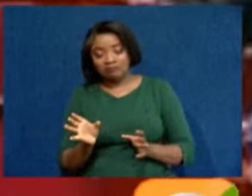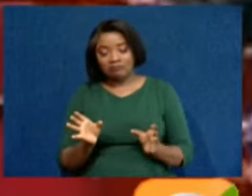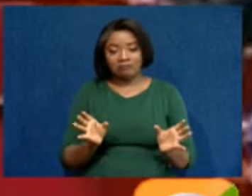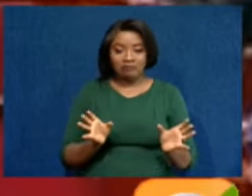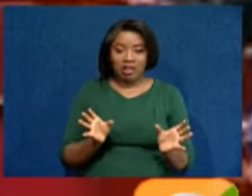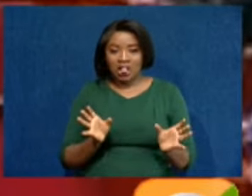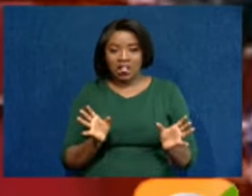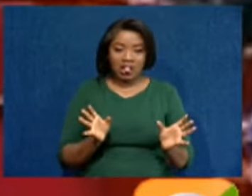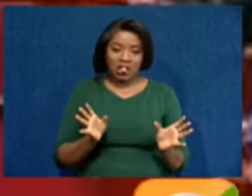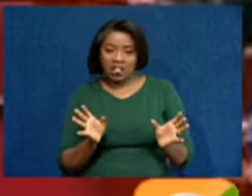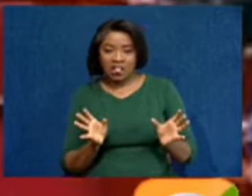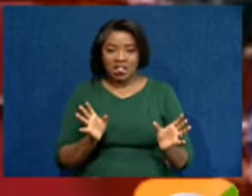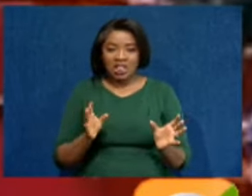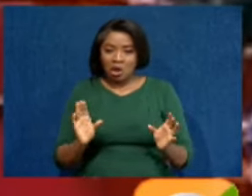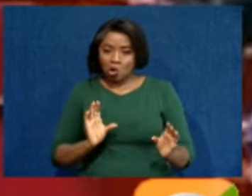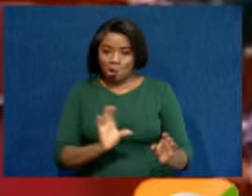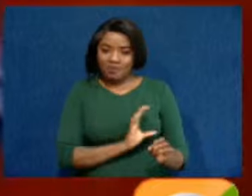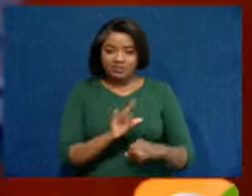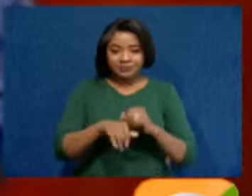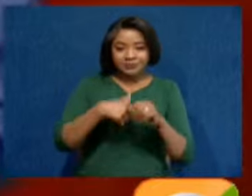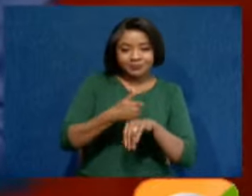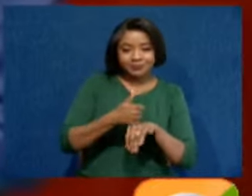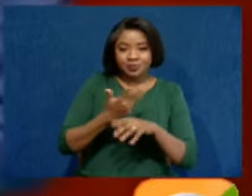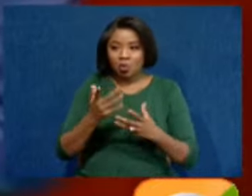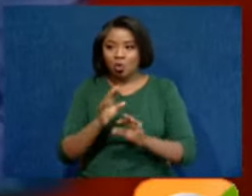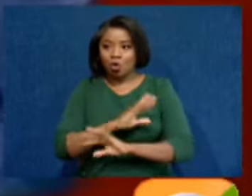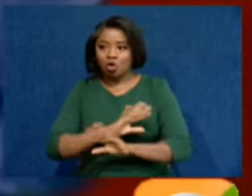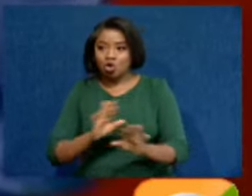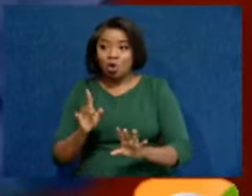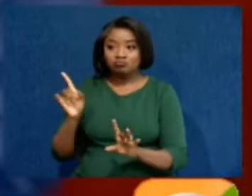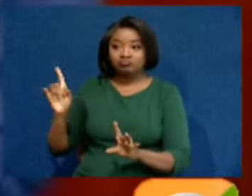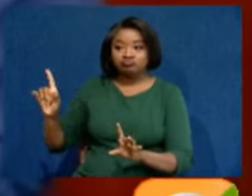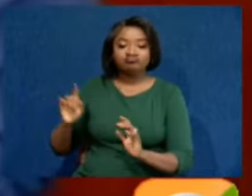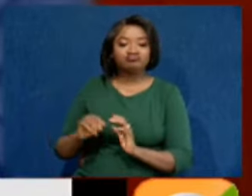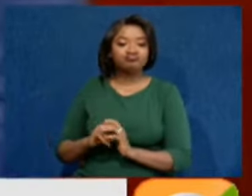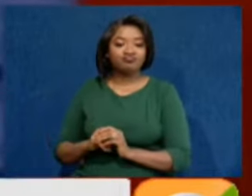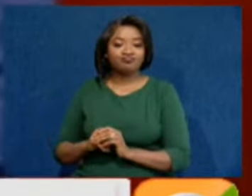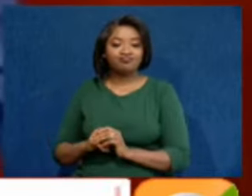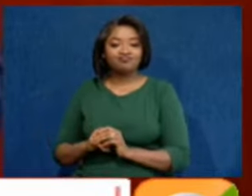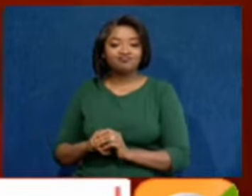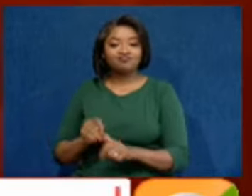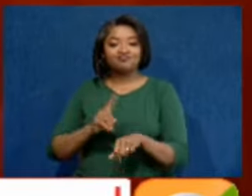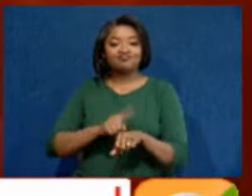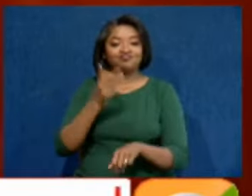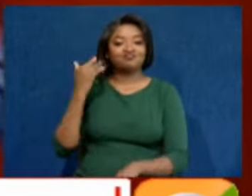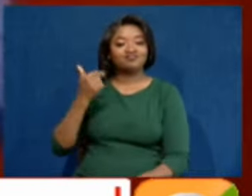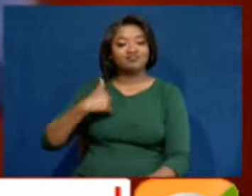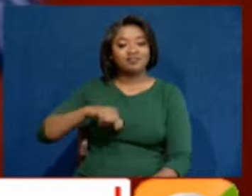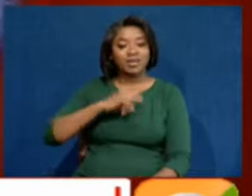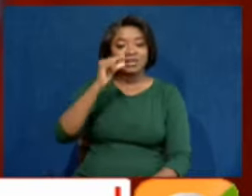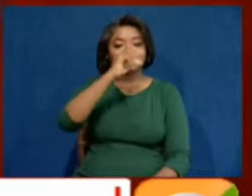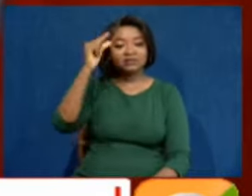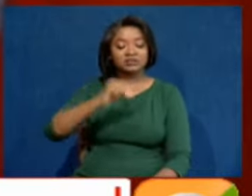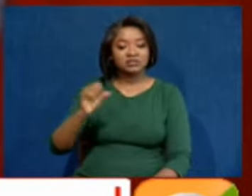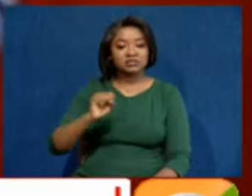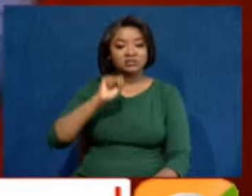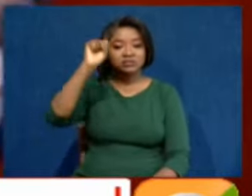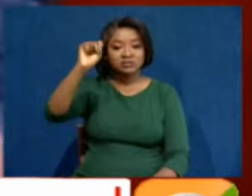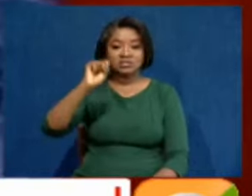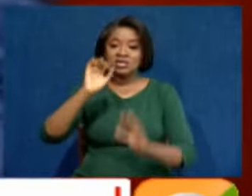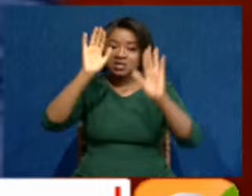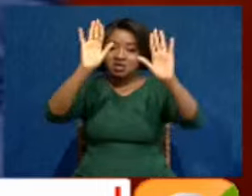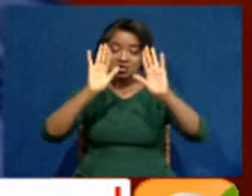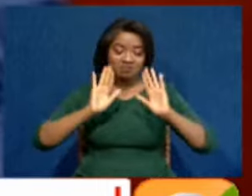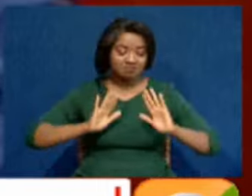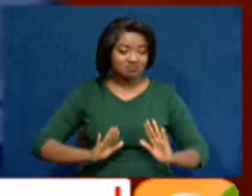hoja kubuniwa kwa kamati ya kusikiza kesi hiyo. To avoid being salamiwad by the Gen Z, Mr. Speaker, it is better nowadays to put things on the